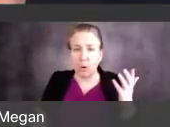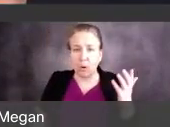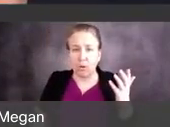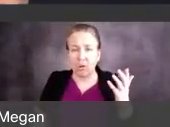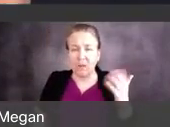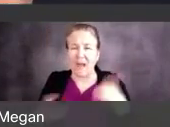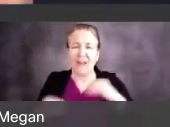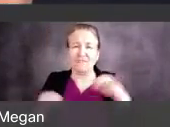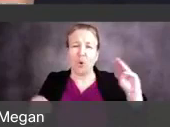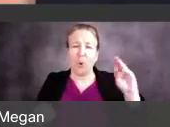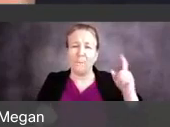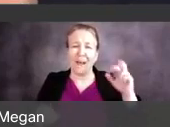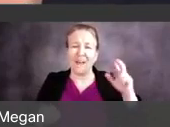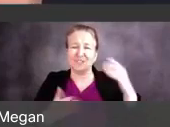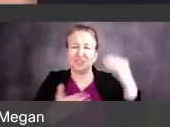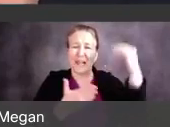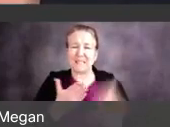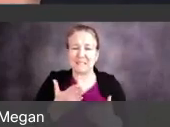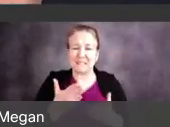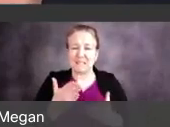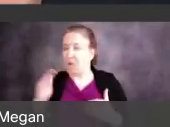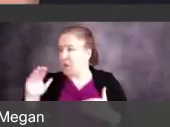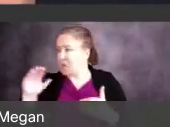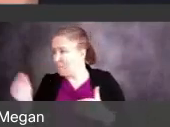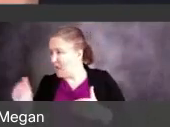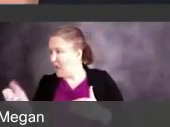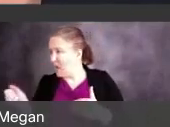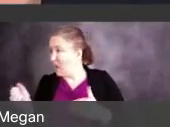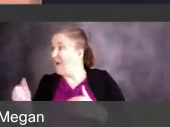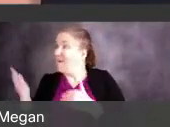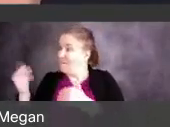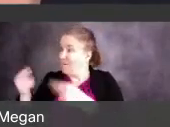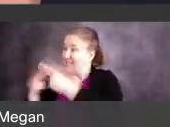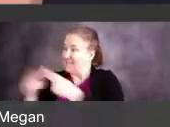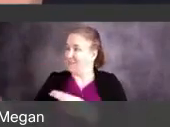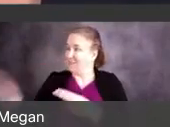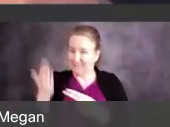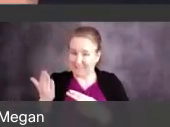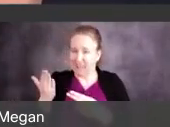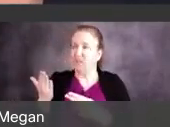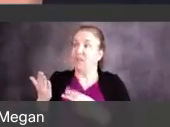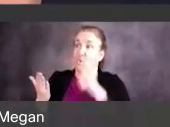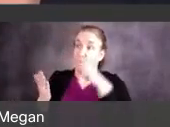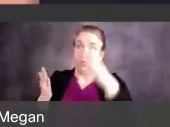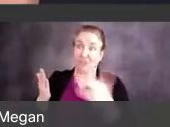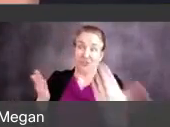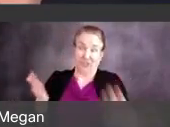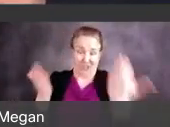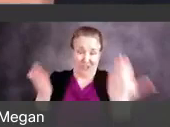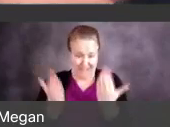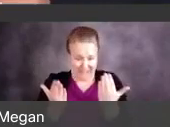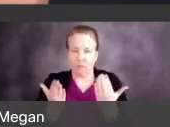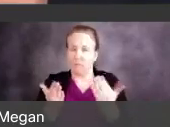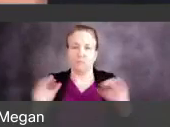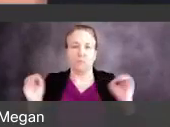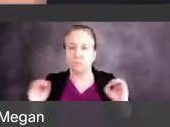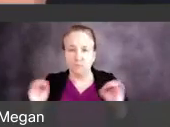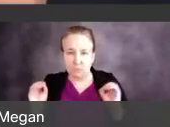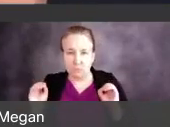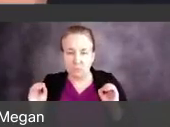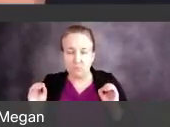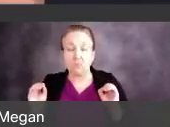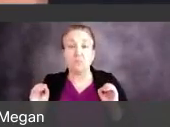master list of those names to check to make sure that that other person should actually be on the list. But what we